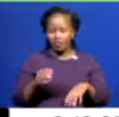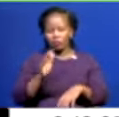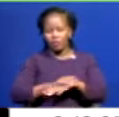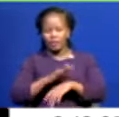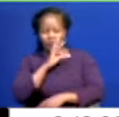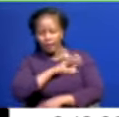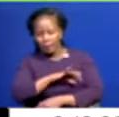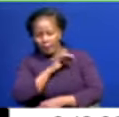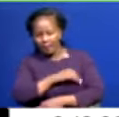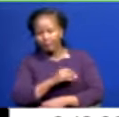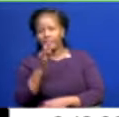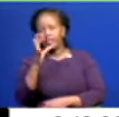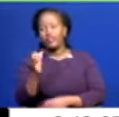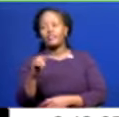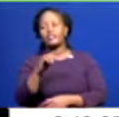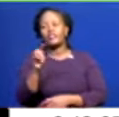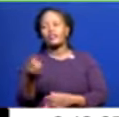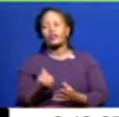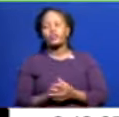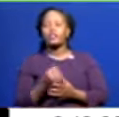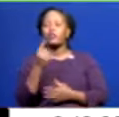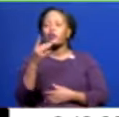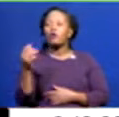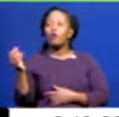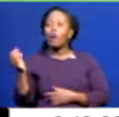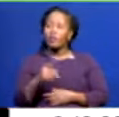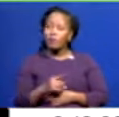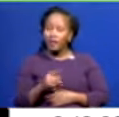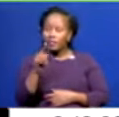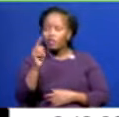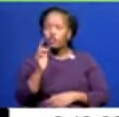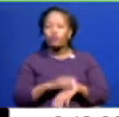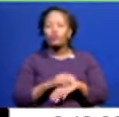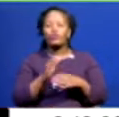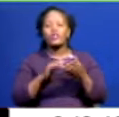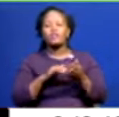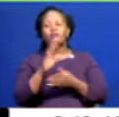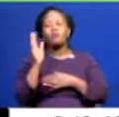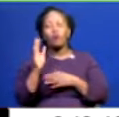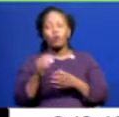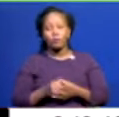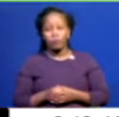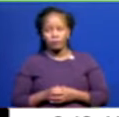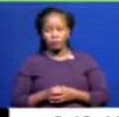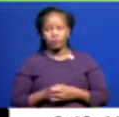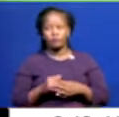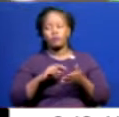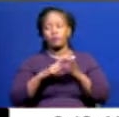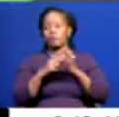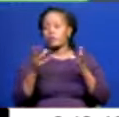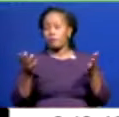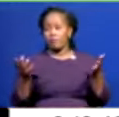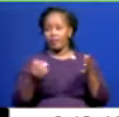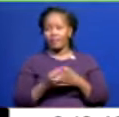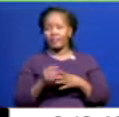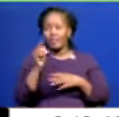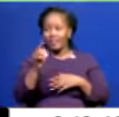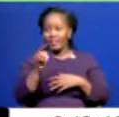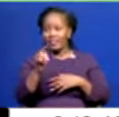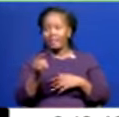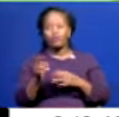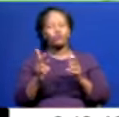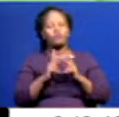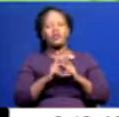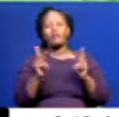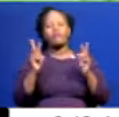is 30,000, in 1 month, they will earn more than the worth of this school. So this is going to be a very